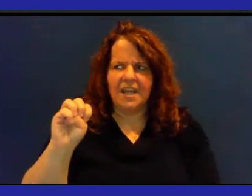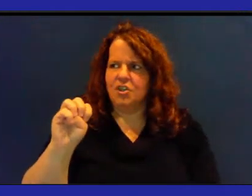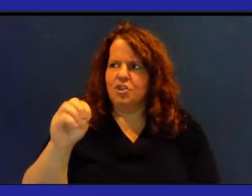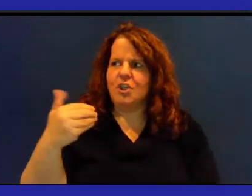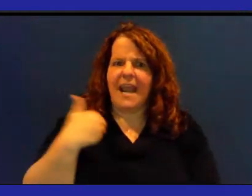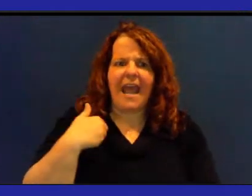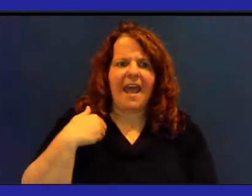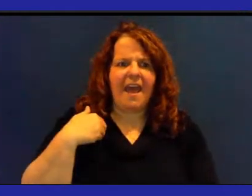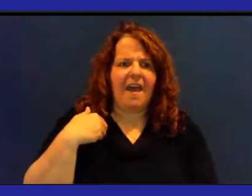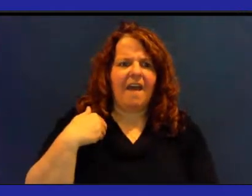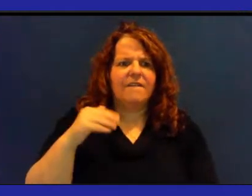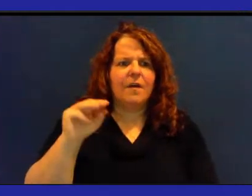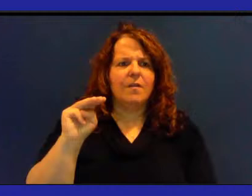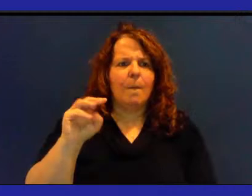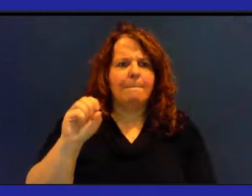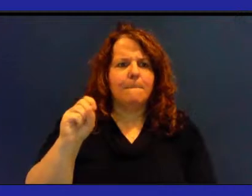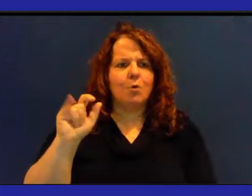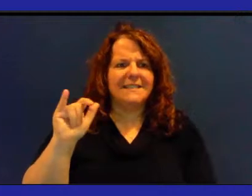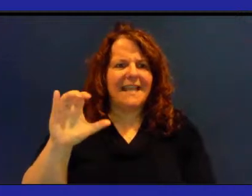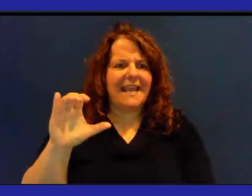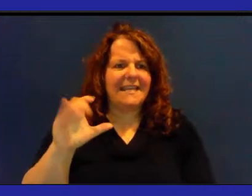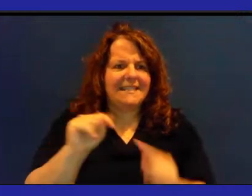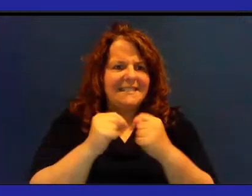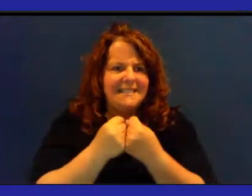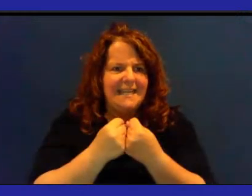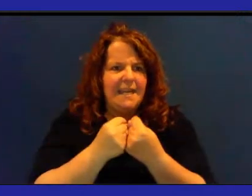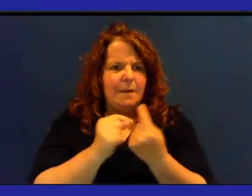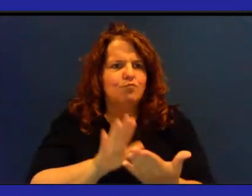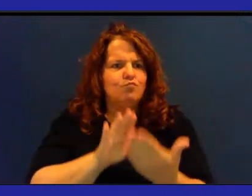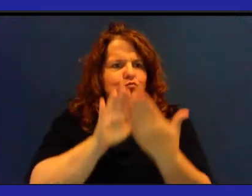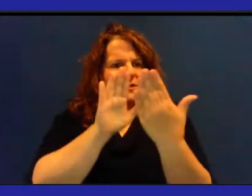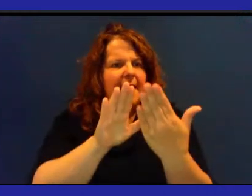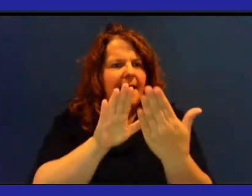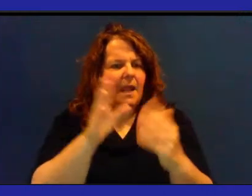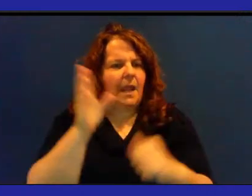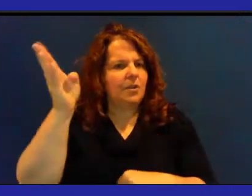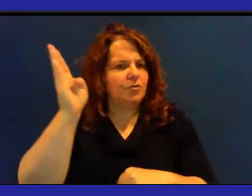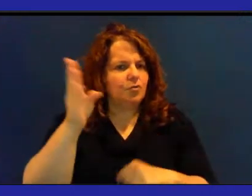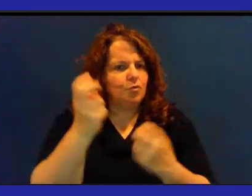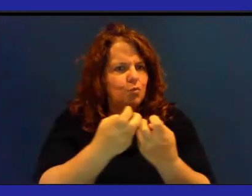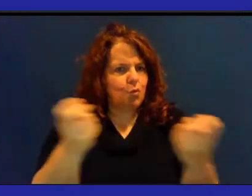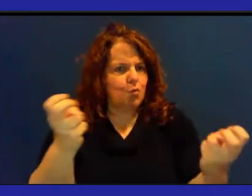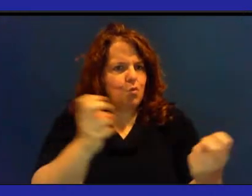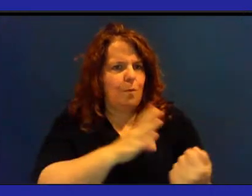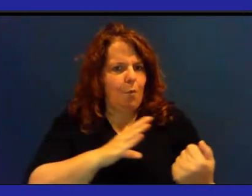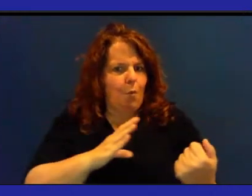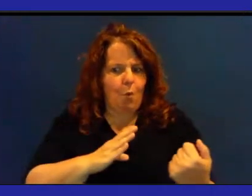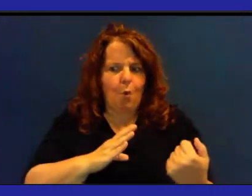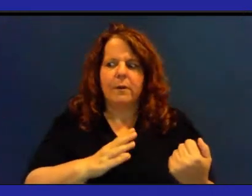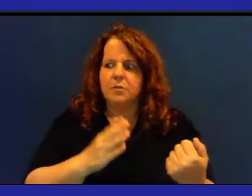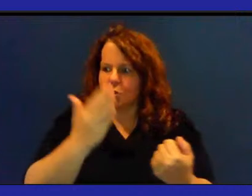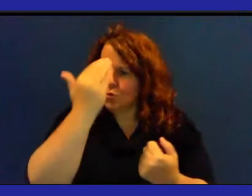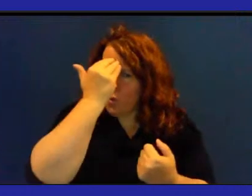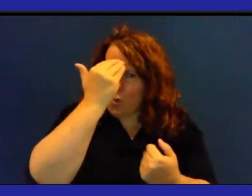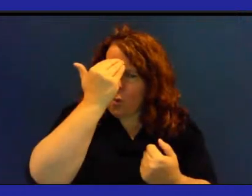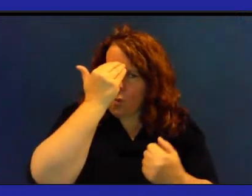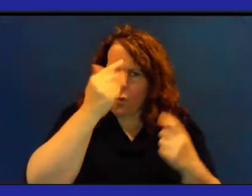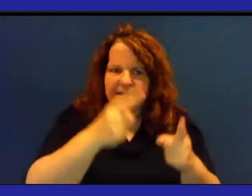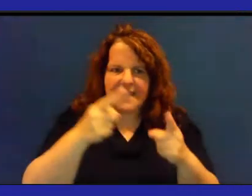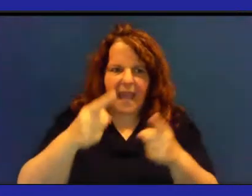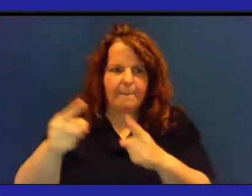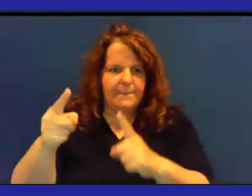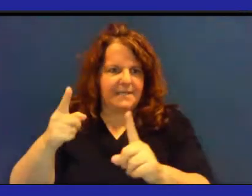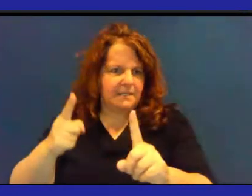presentation to the board of directors so that the board is really cognizant of what's being done in this direction